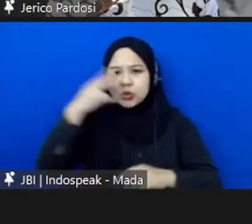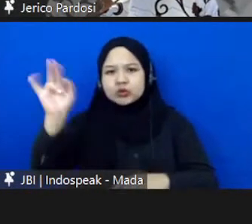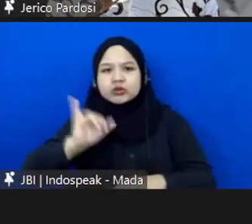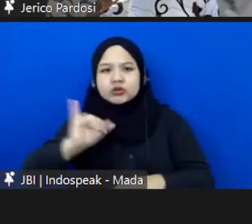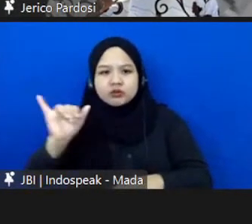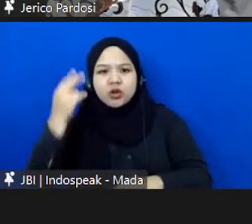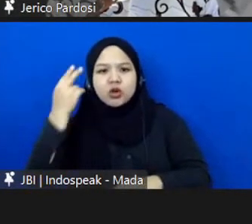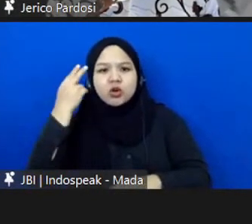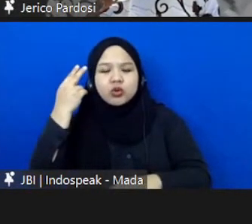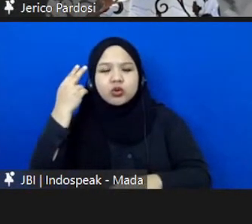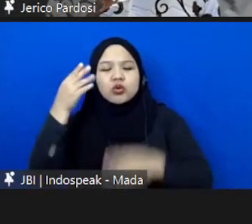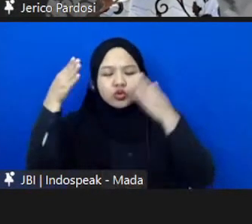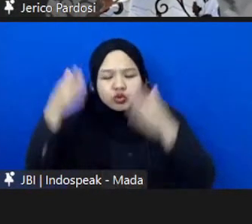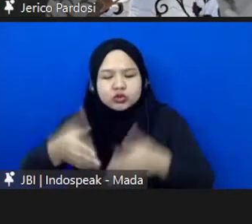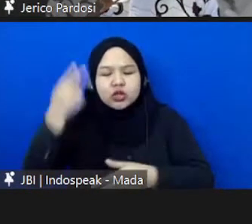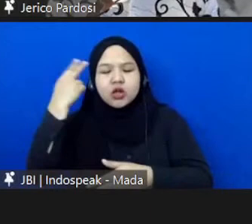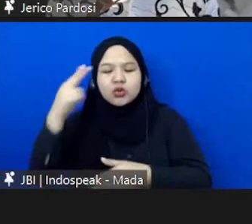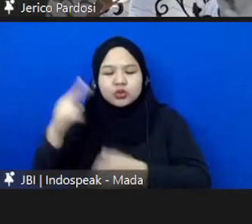developing countries.